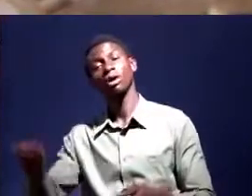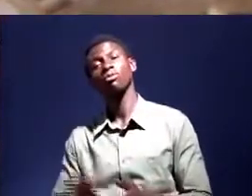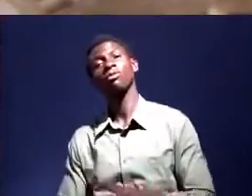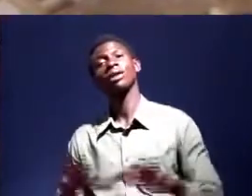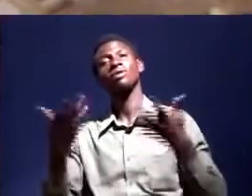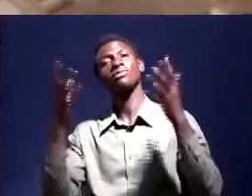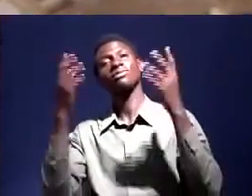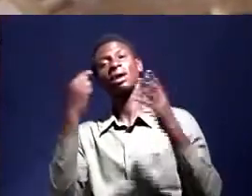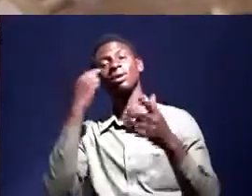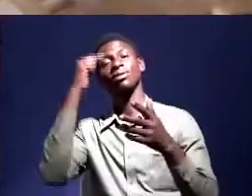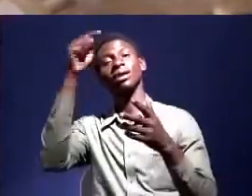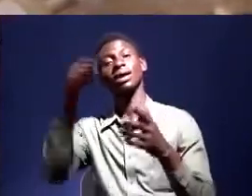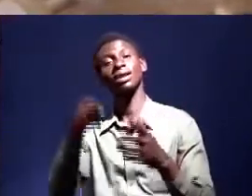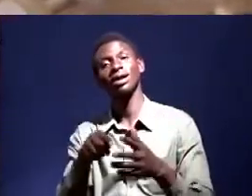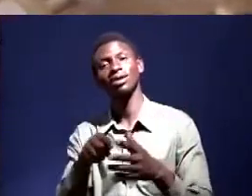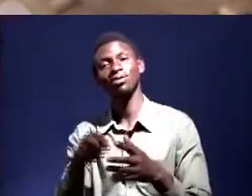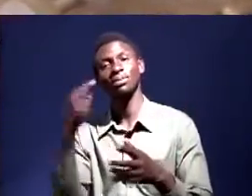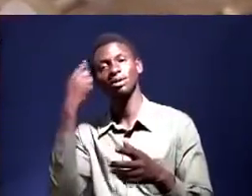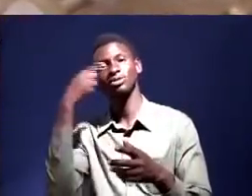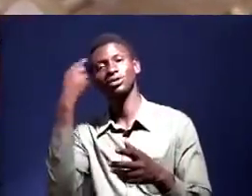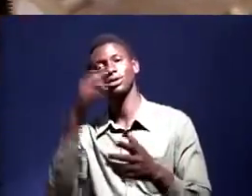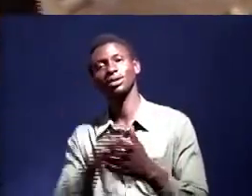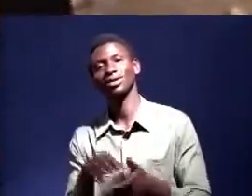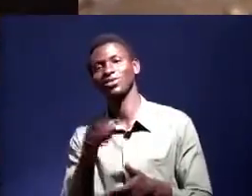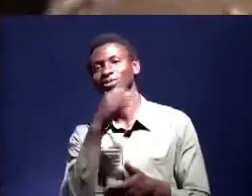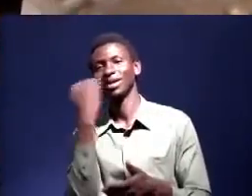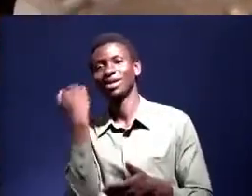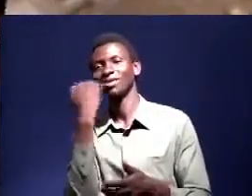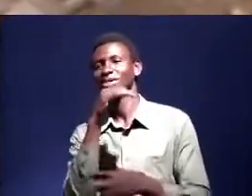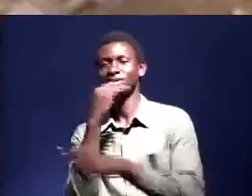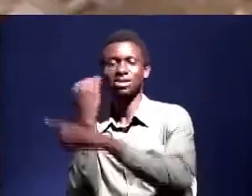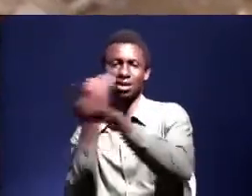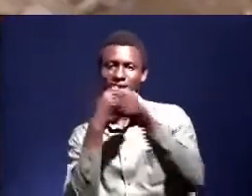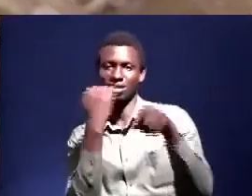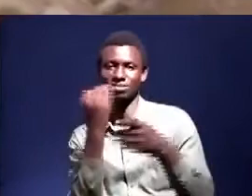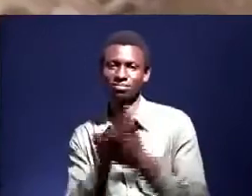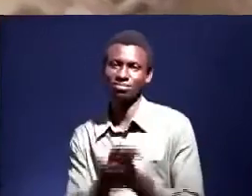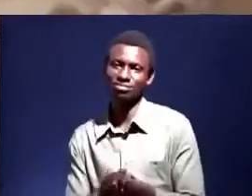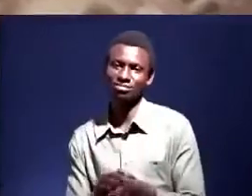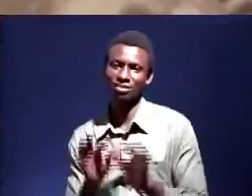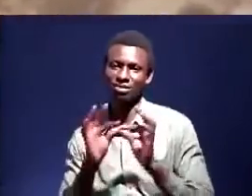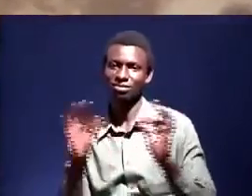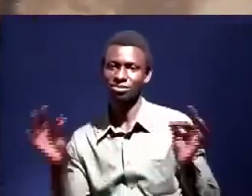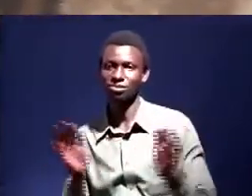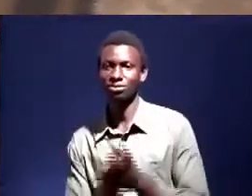There's a smile on our face. There's a joy in our hearts.